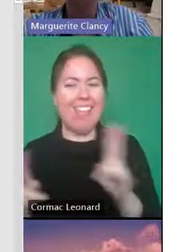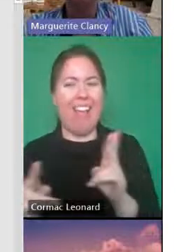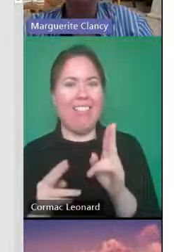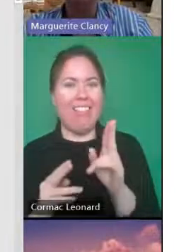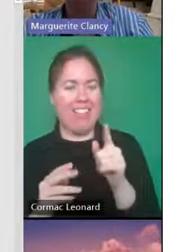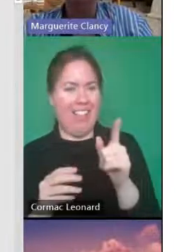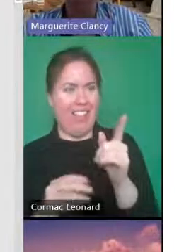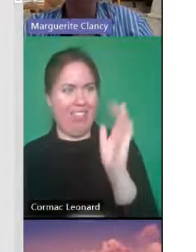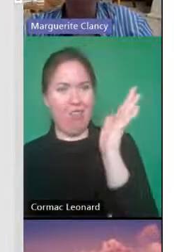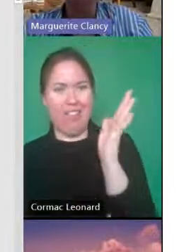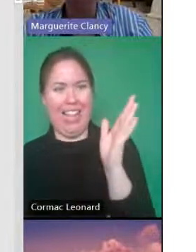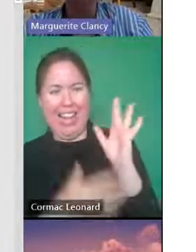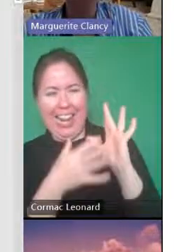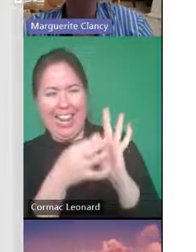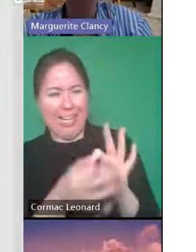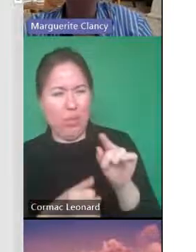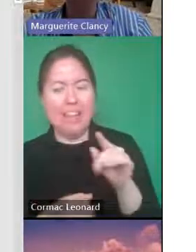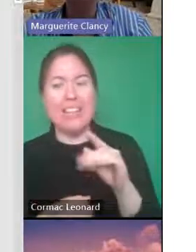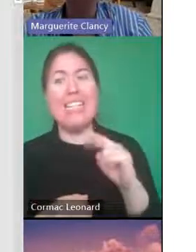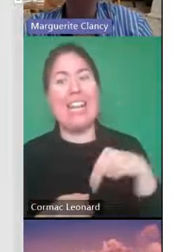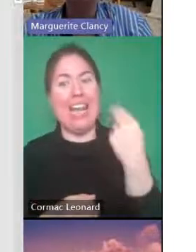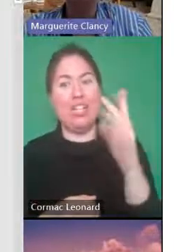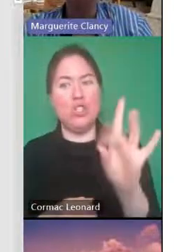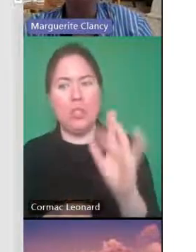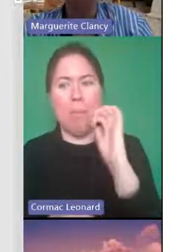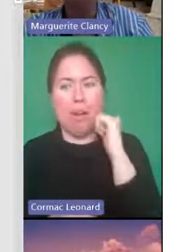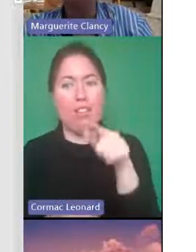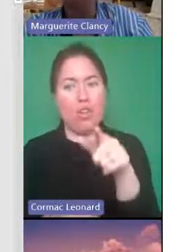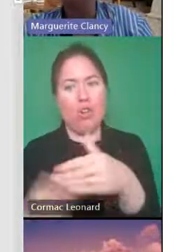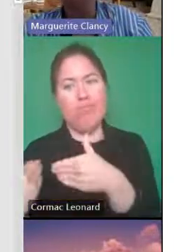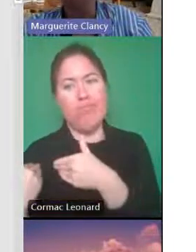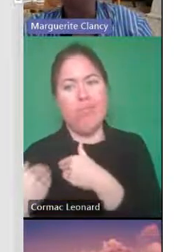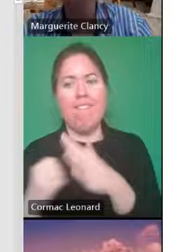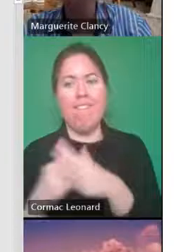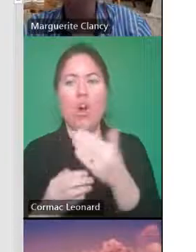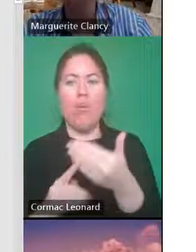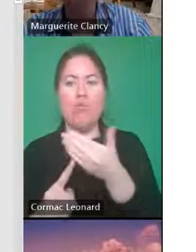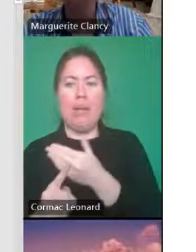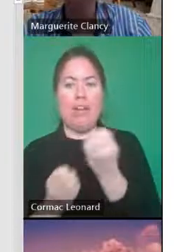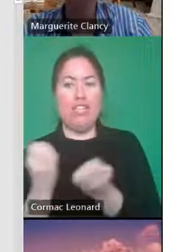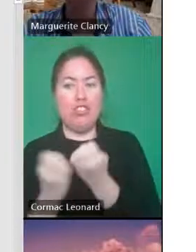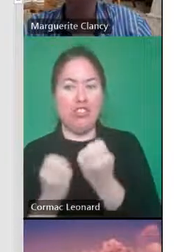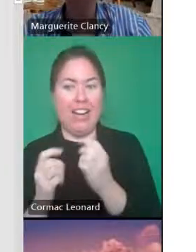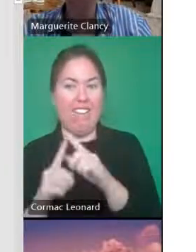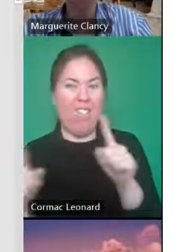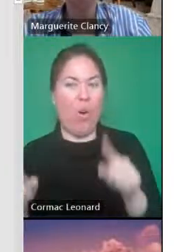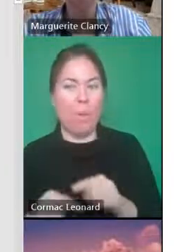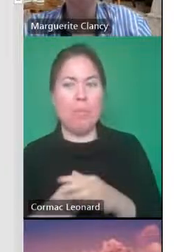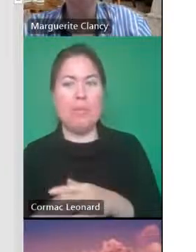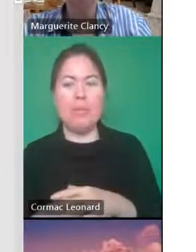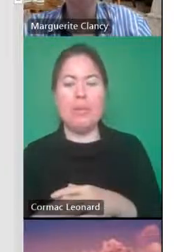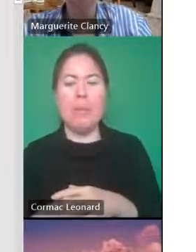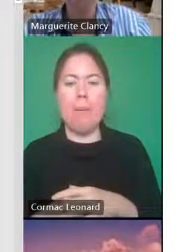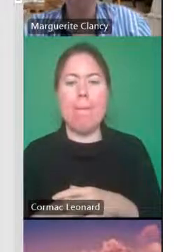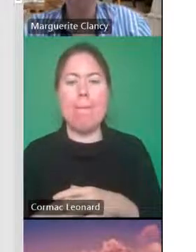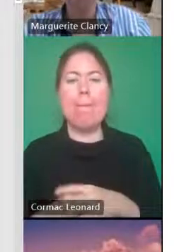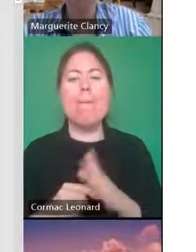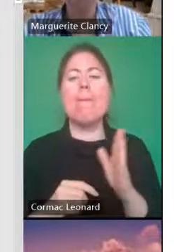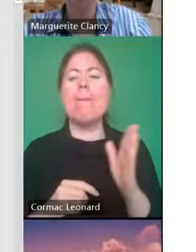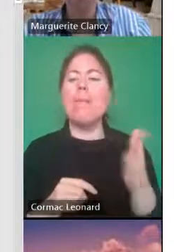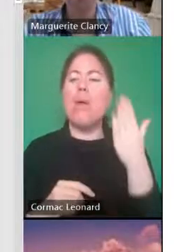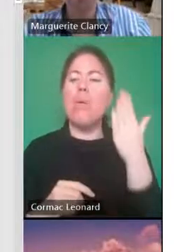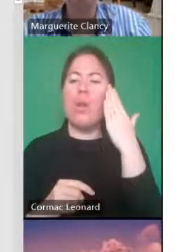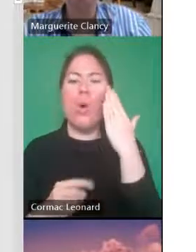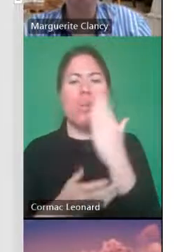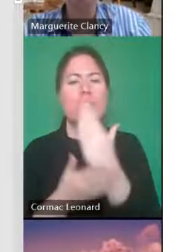Tuesday, because you would be submitting preliminary screening forms under the policy. Yeah. Yeah, I might just pop in, and we recognise sometimes